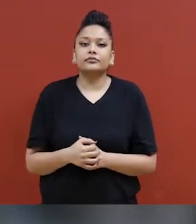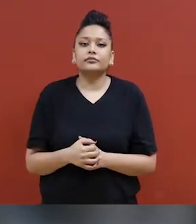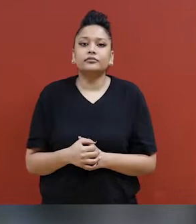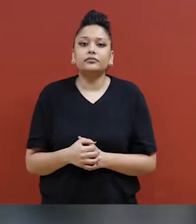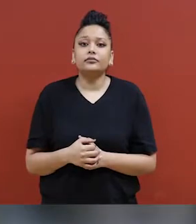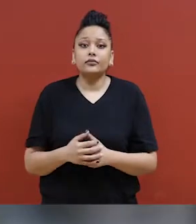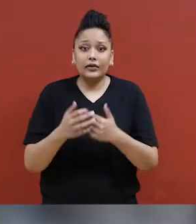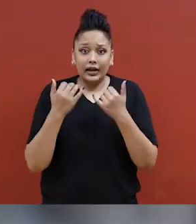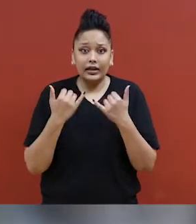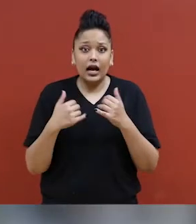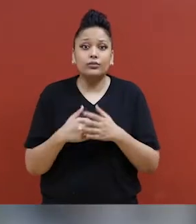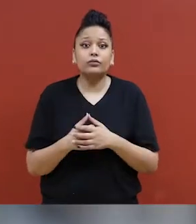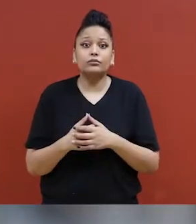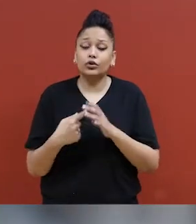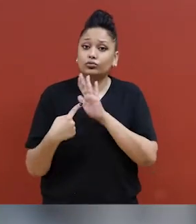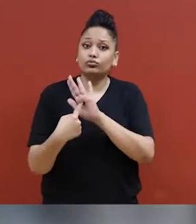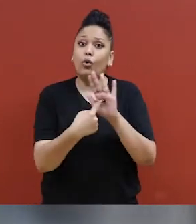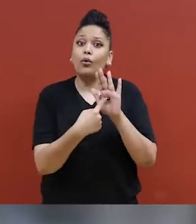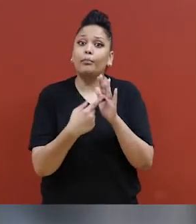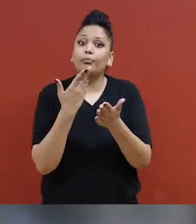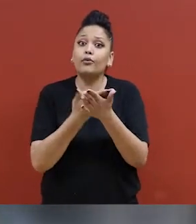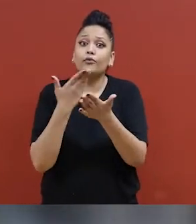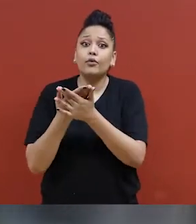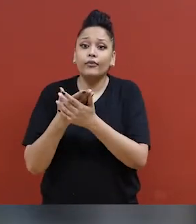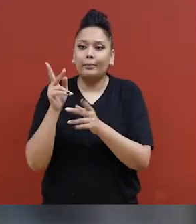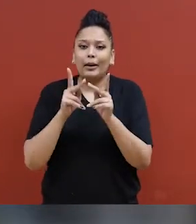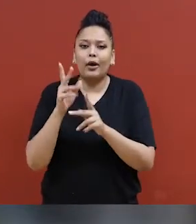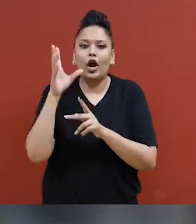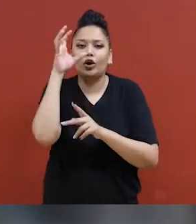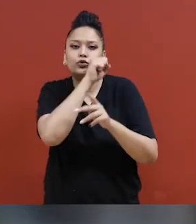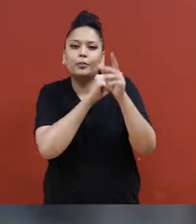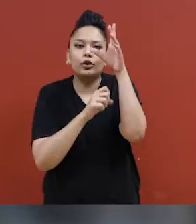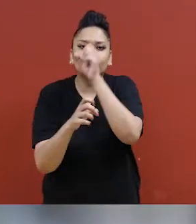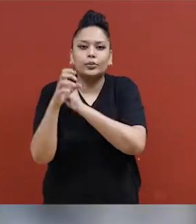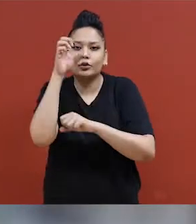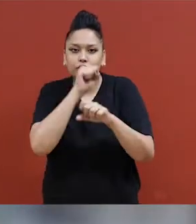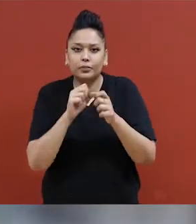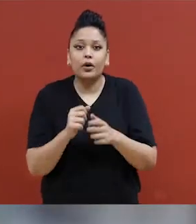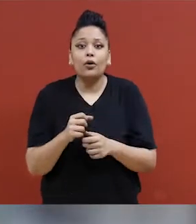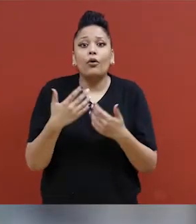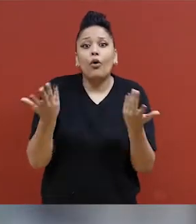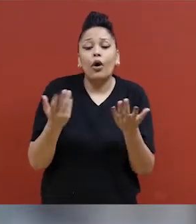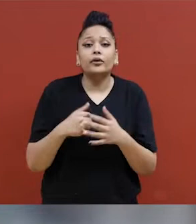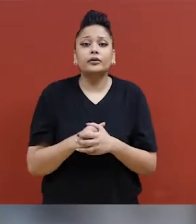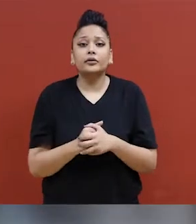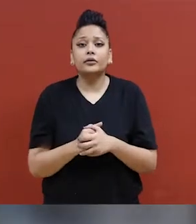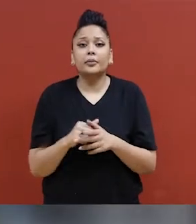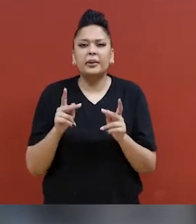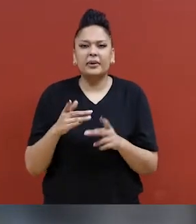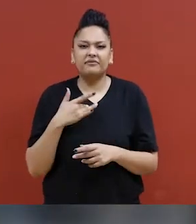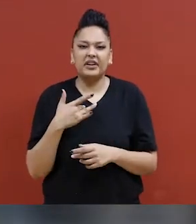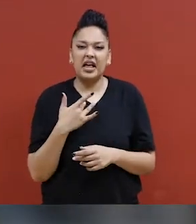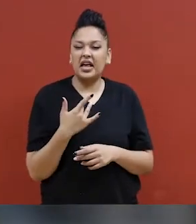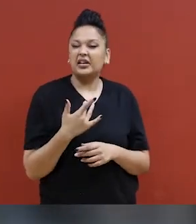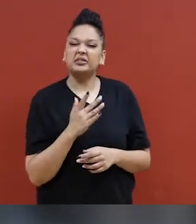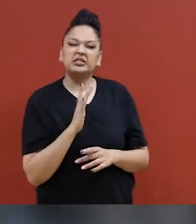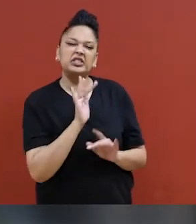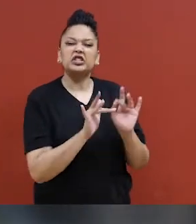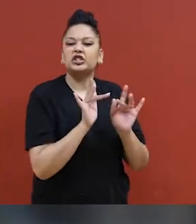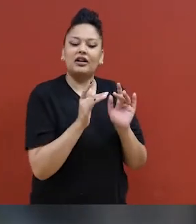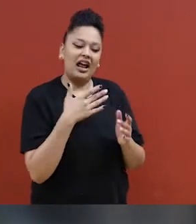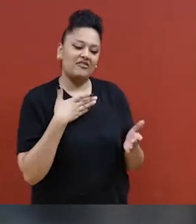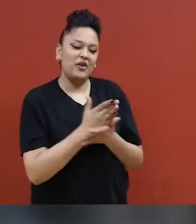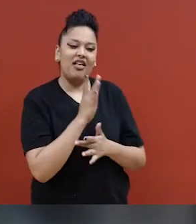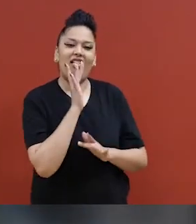base of understanding here, the assumptions that people make and the ownership that people feel that they are entitled